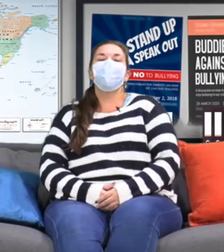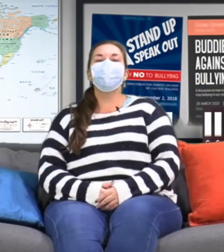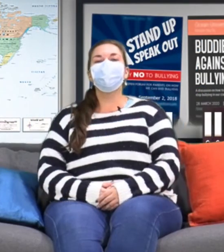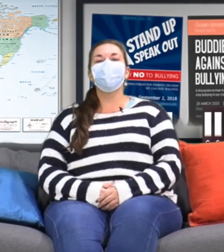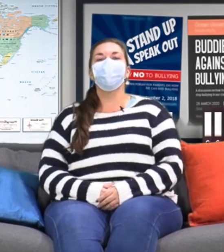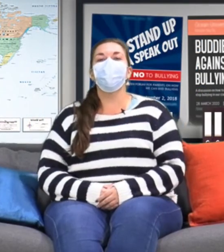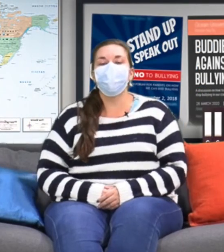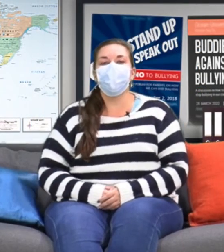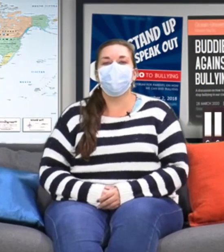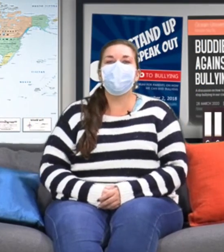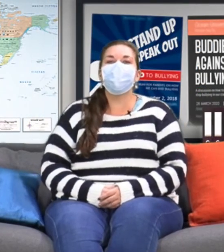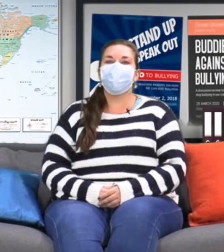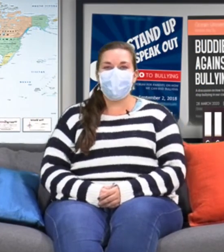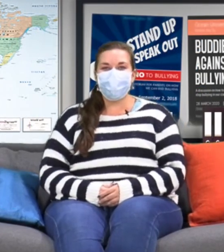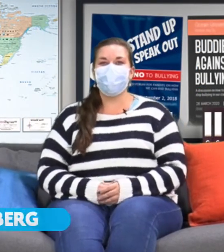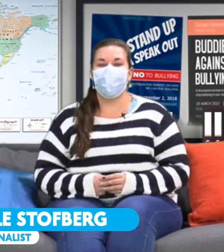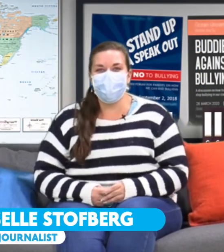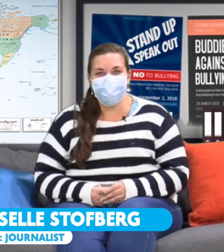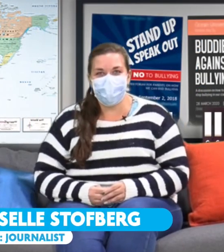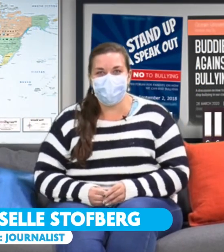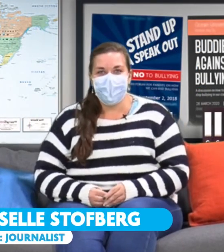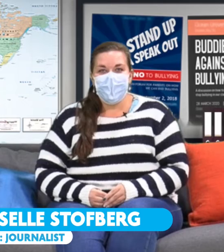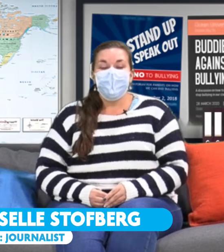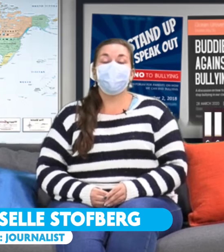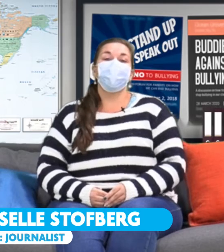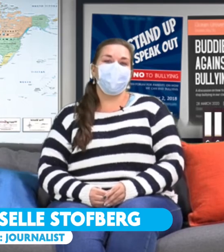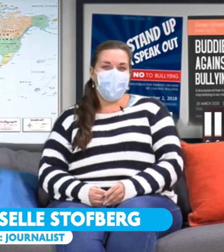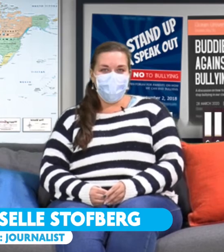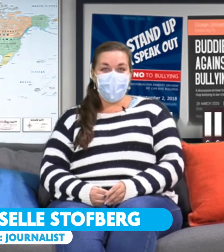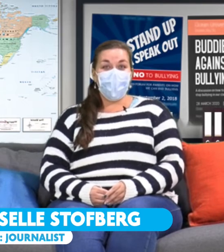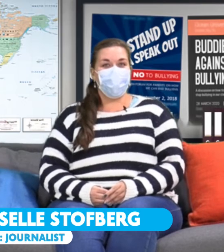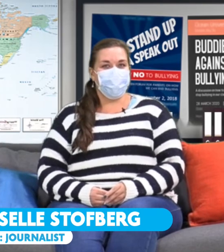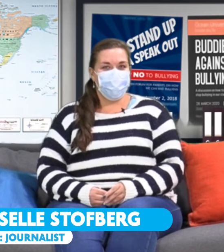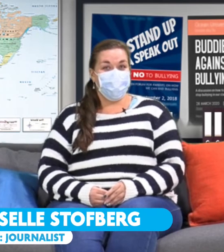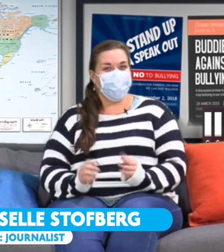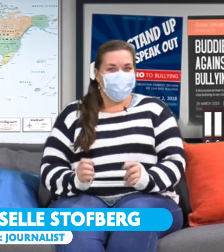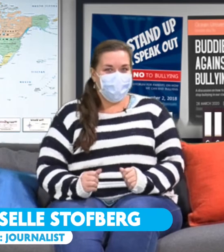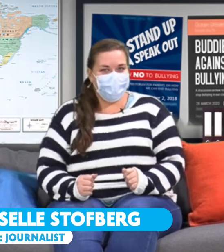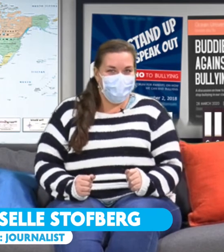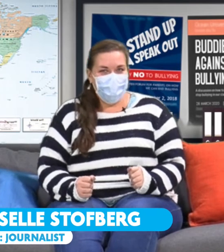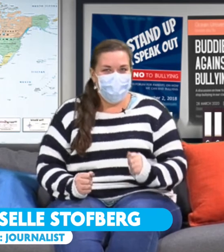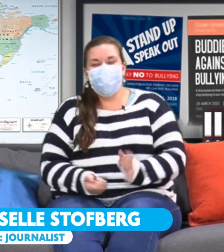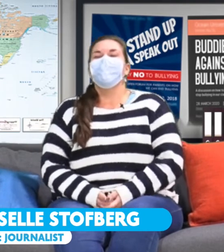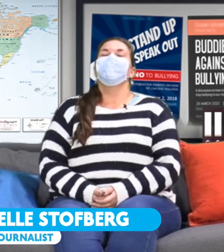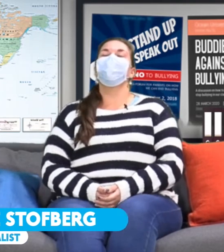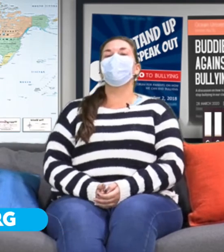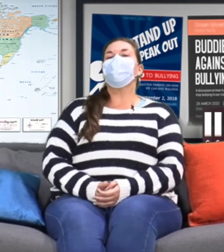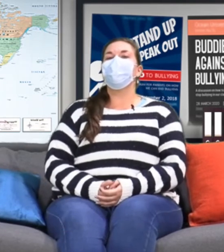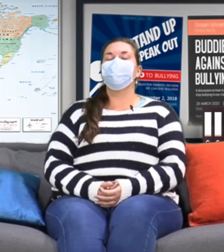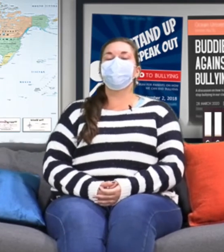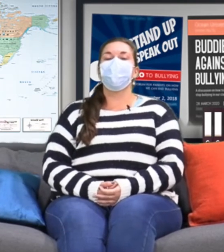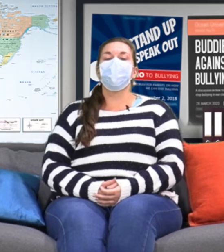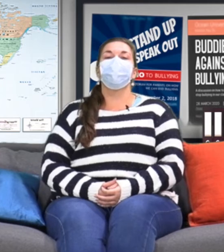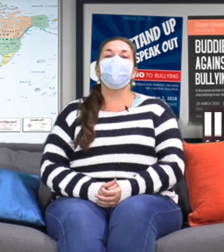Thank you, Teacher Kotze. What an exciting lesson. So now I hope you are ready. We are